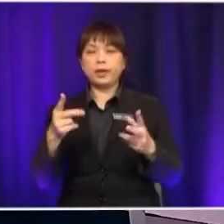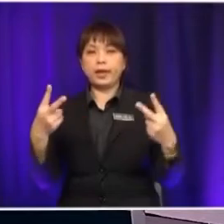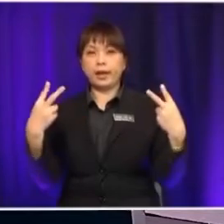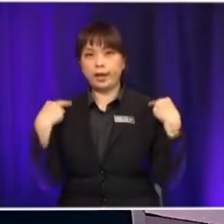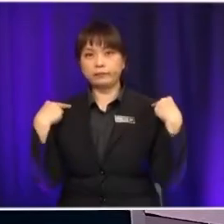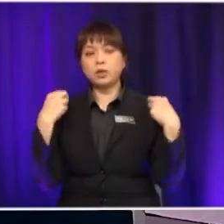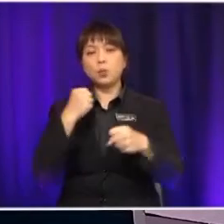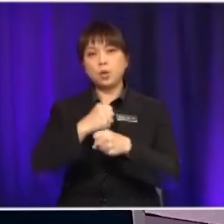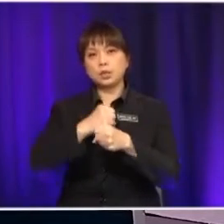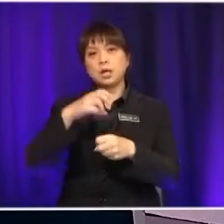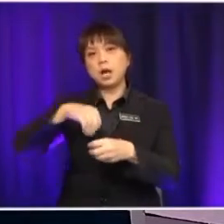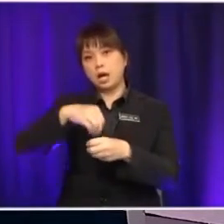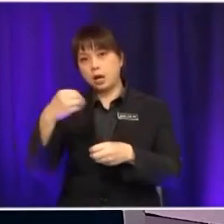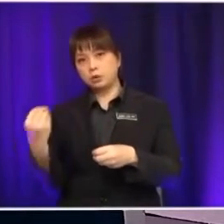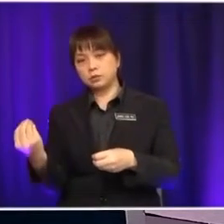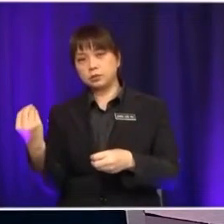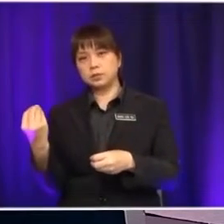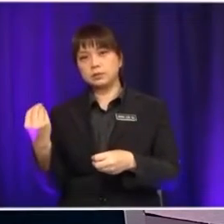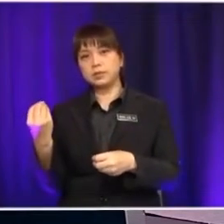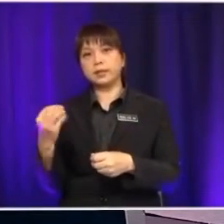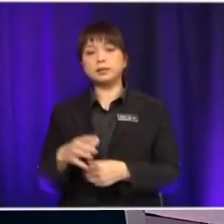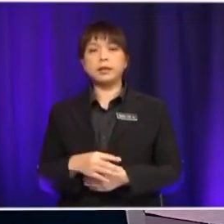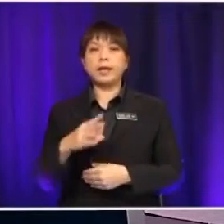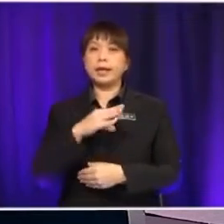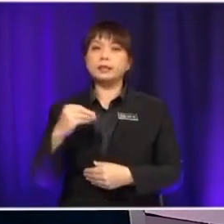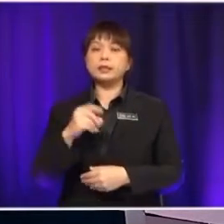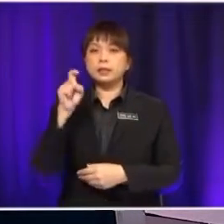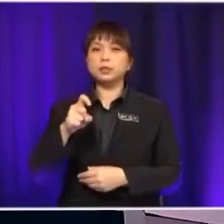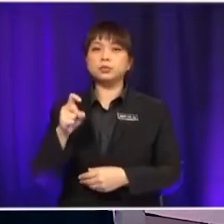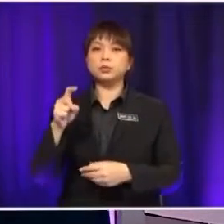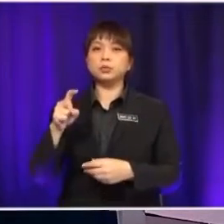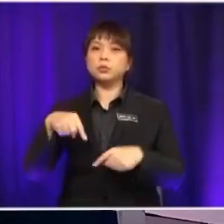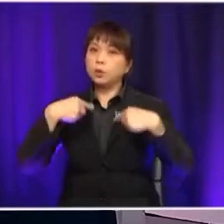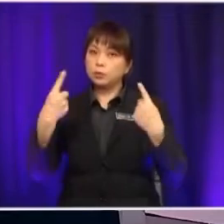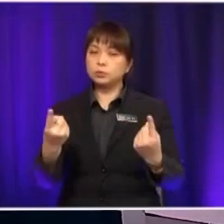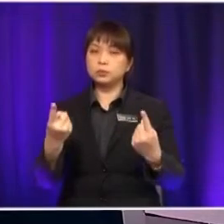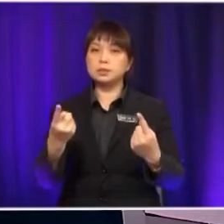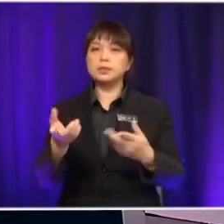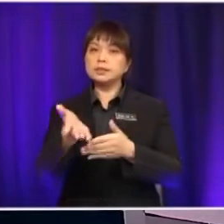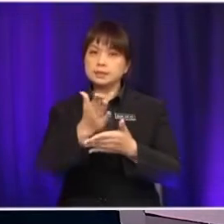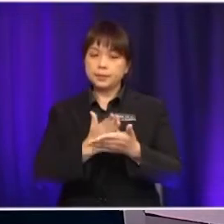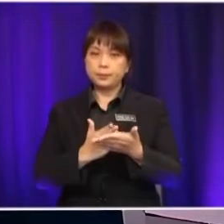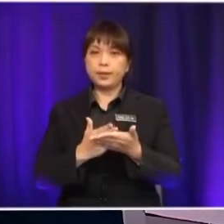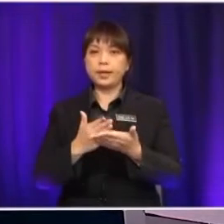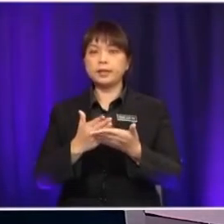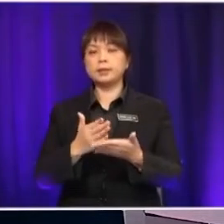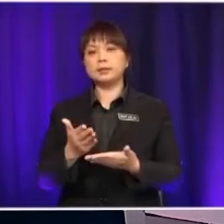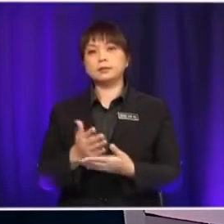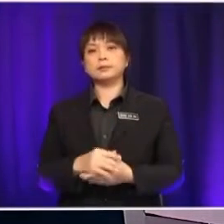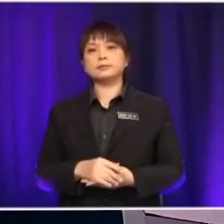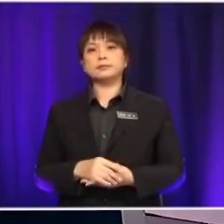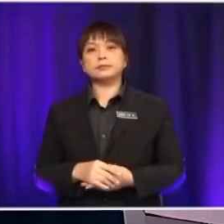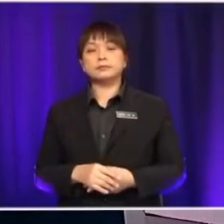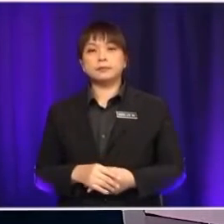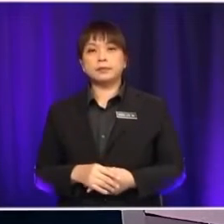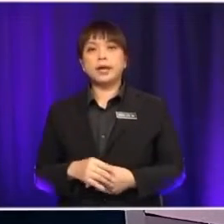work outdoor, not indoor, okay, you have to bring it somewhere else, then maybe a laptop will be a better choice for you, because